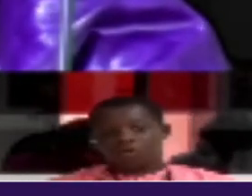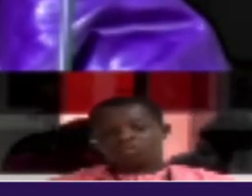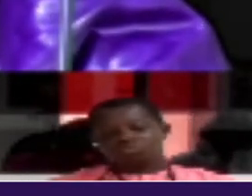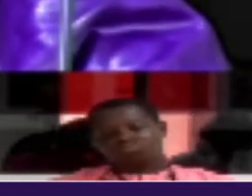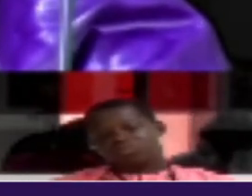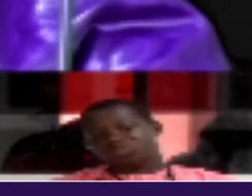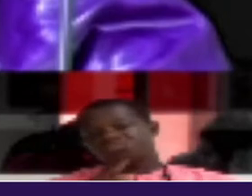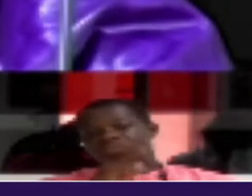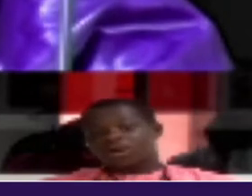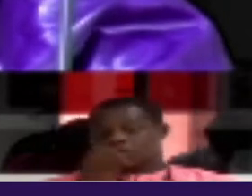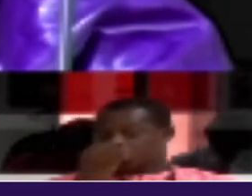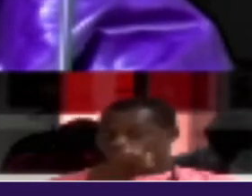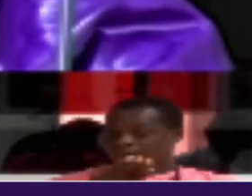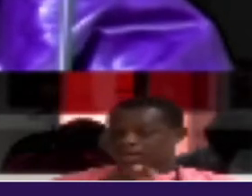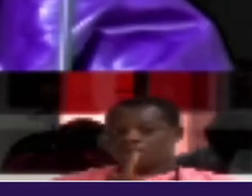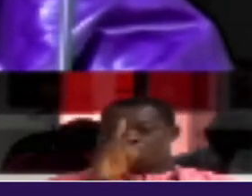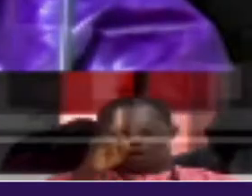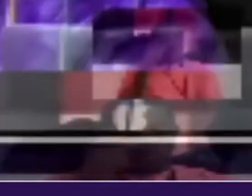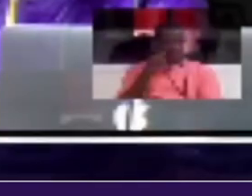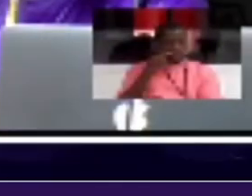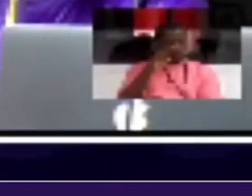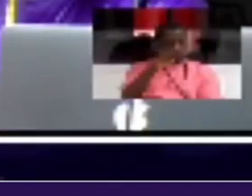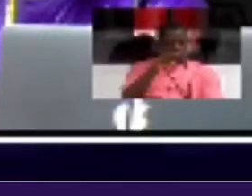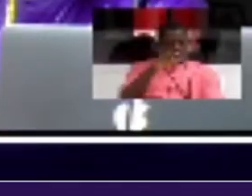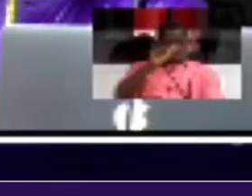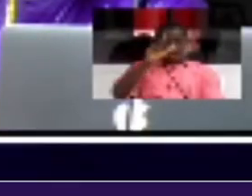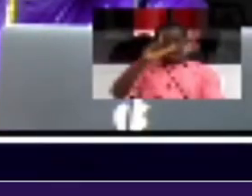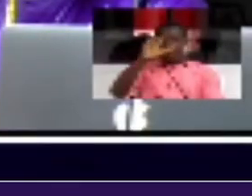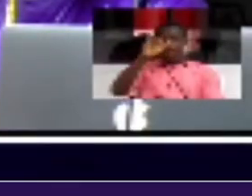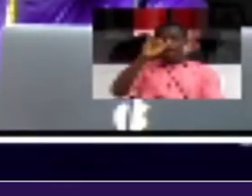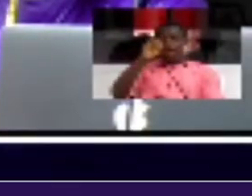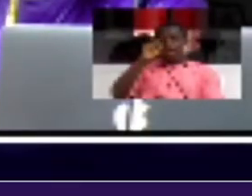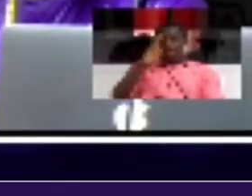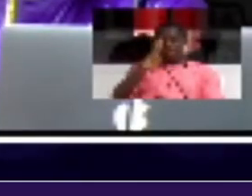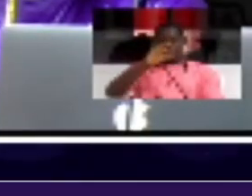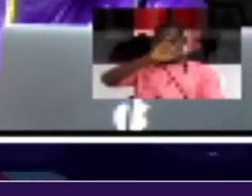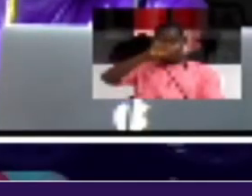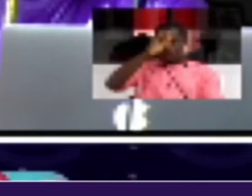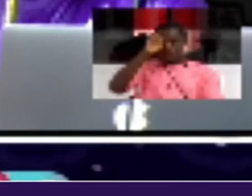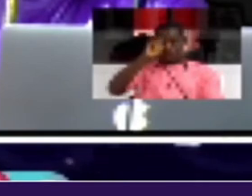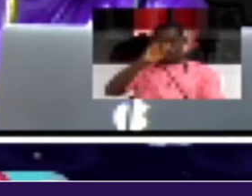day, you, Alieu Jeng, and him were warned by Major Bajinka